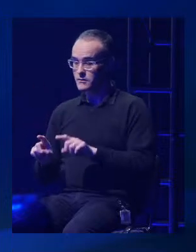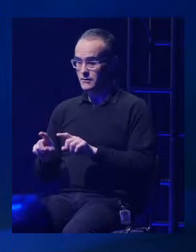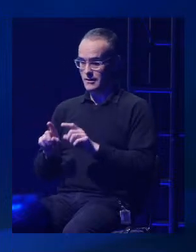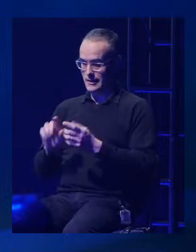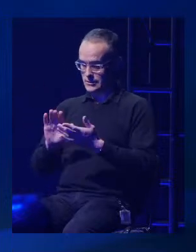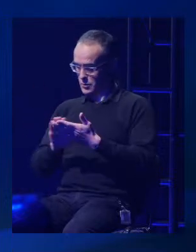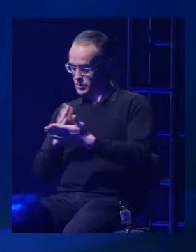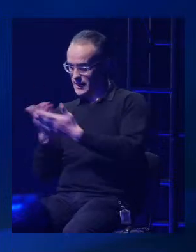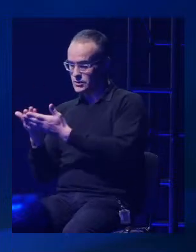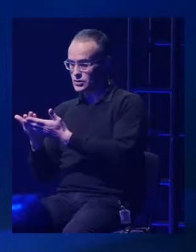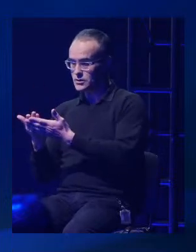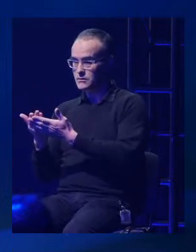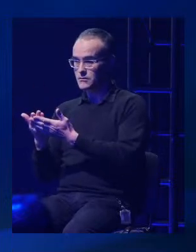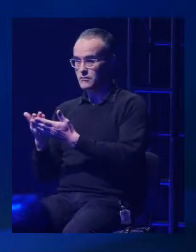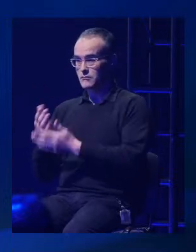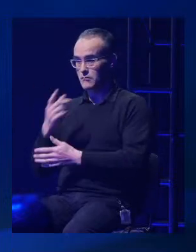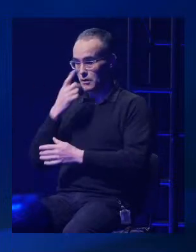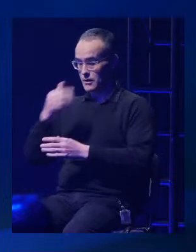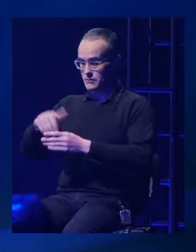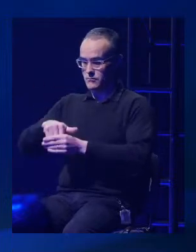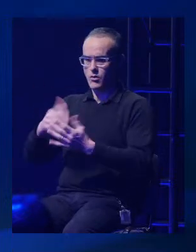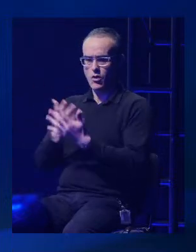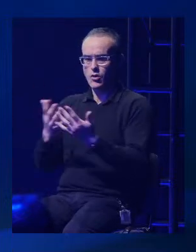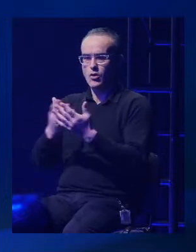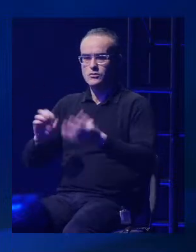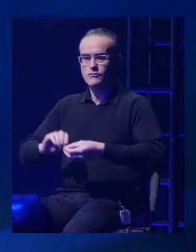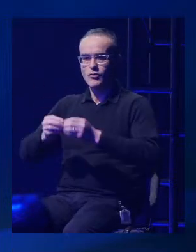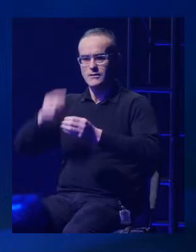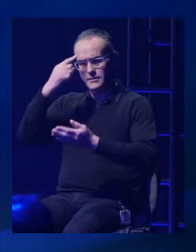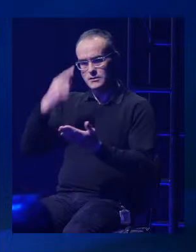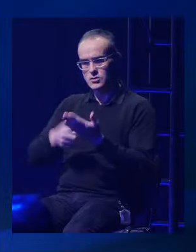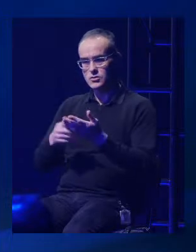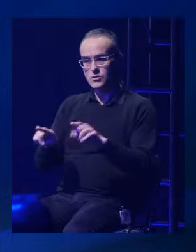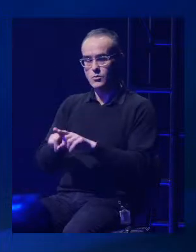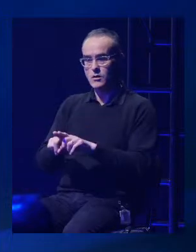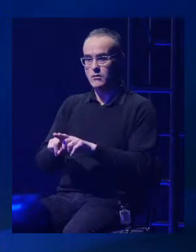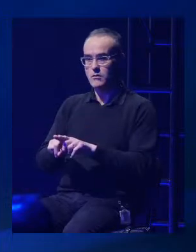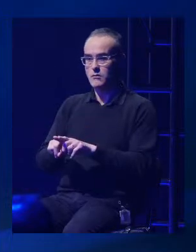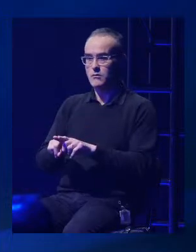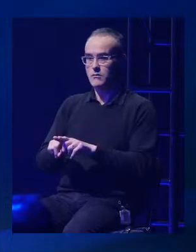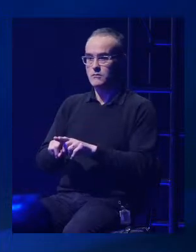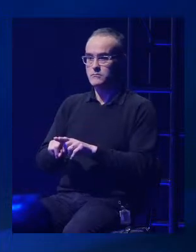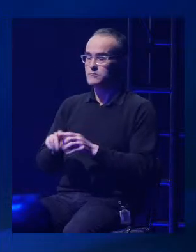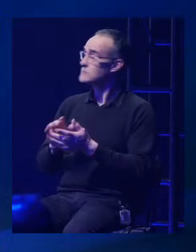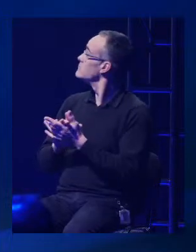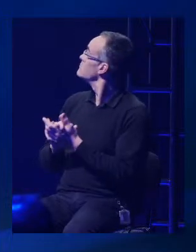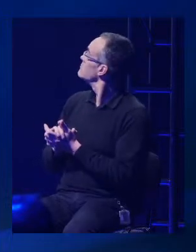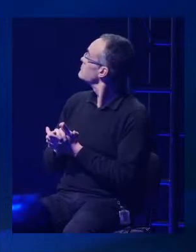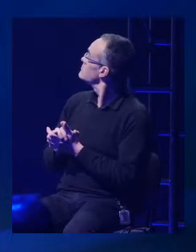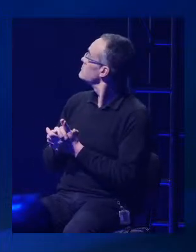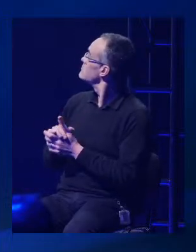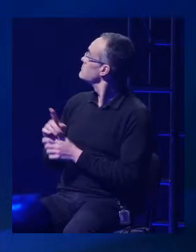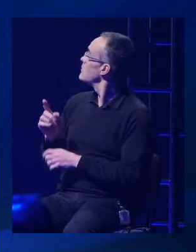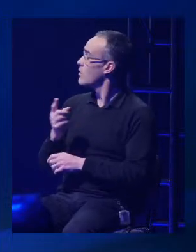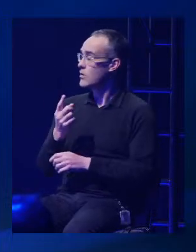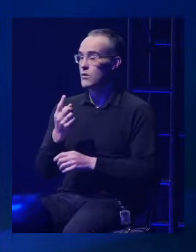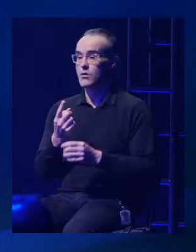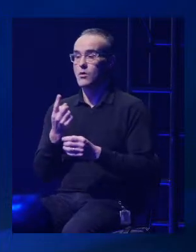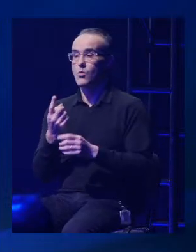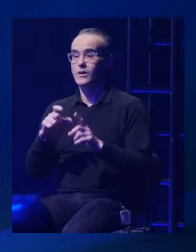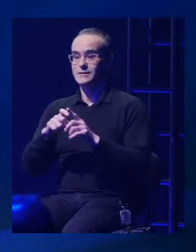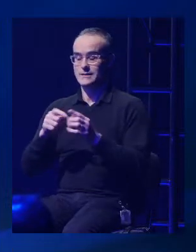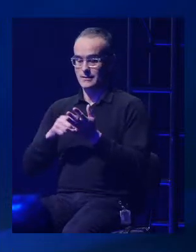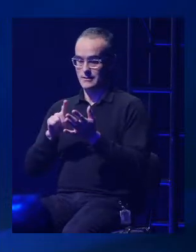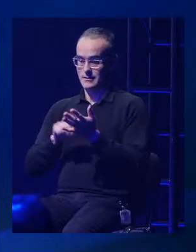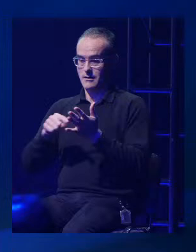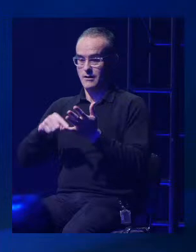interpolation. That can also include lots of creative decisions as well. We've got 1D LUTs, which are 12-bit. These are for high precision